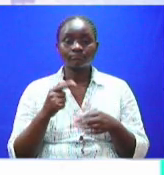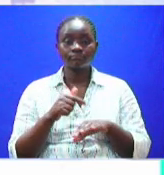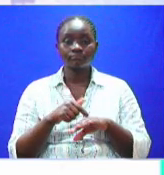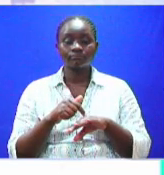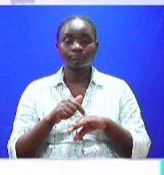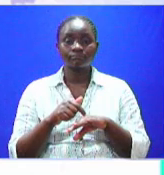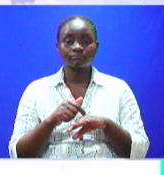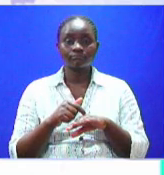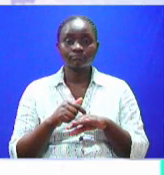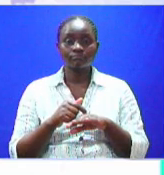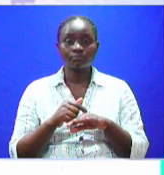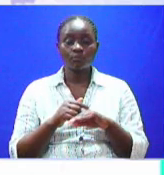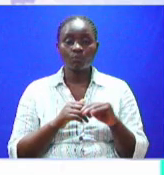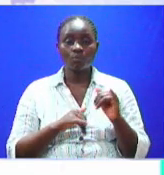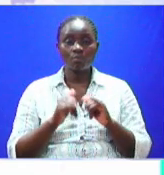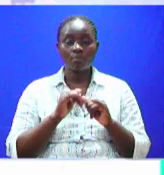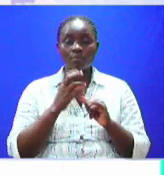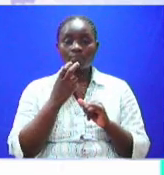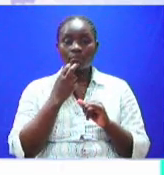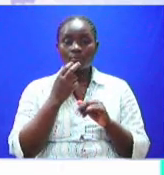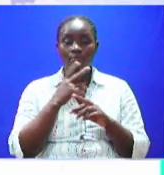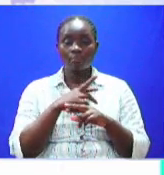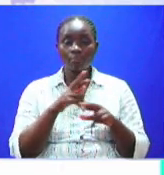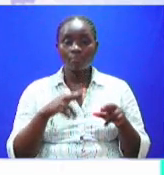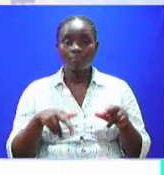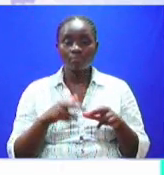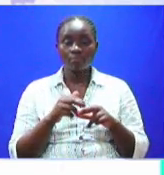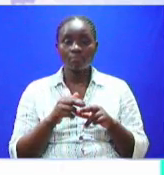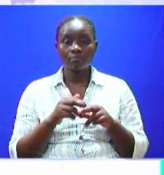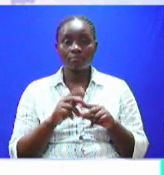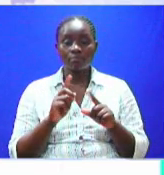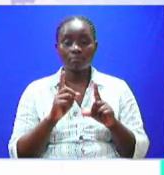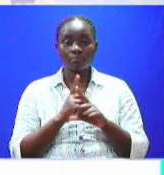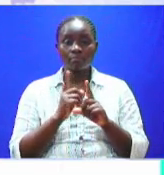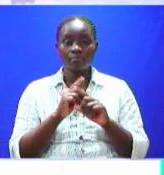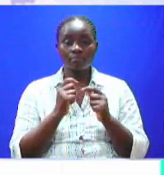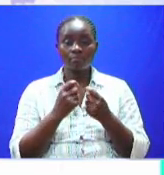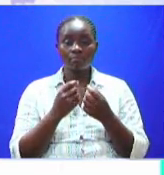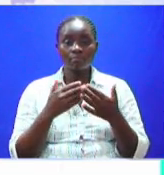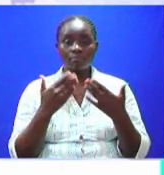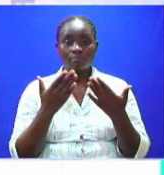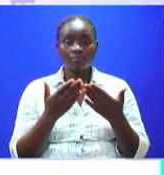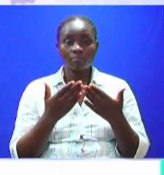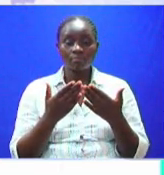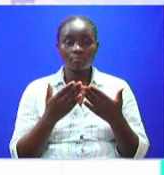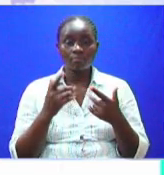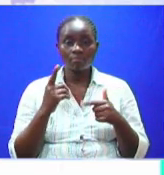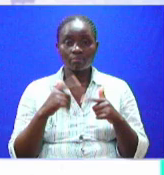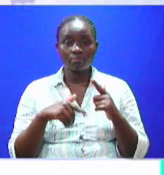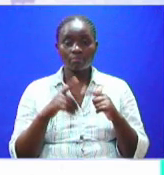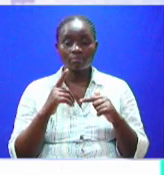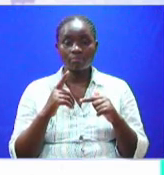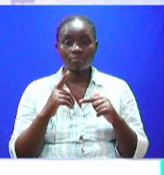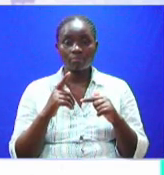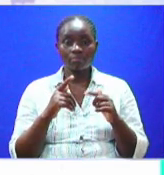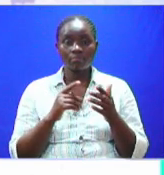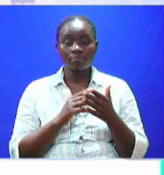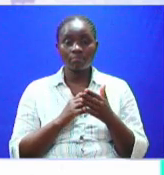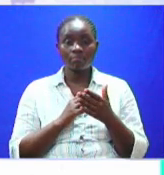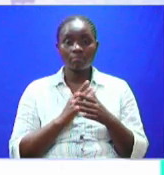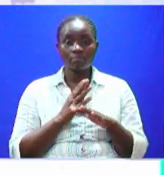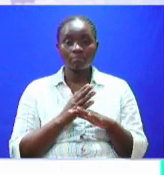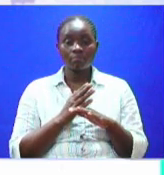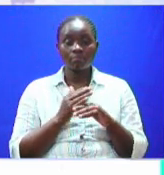Chicosoli Chia Nyanza Regional League Playoffs. Asajitimu a oche sogeti elioko rwanerali bagari wa chigo sase ligiyo